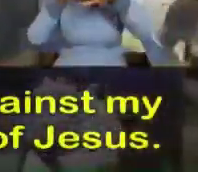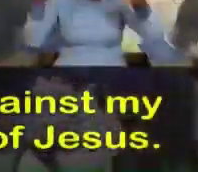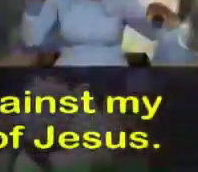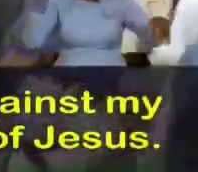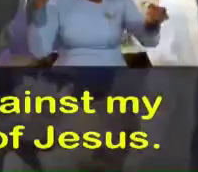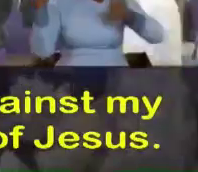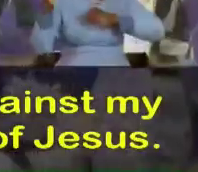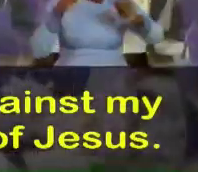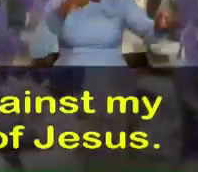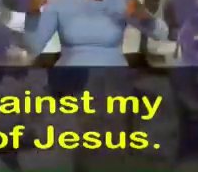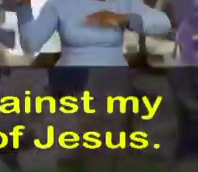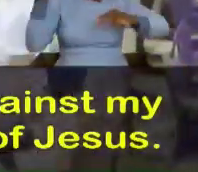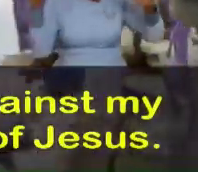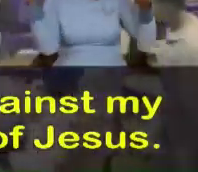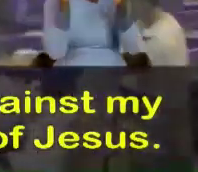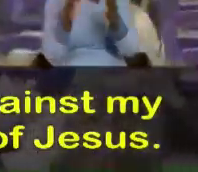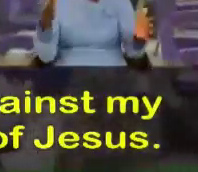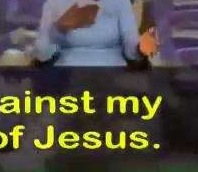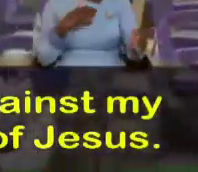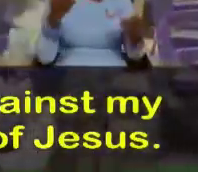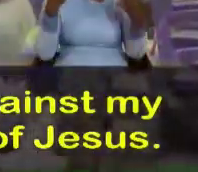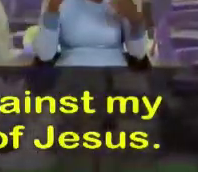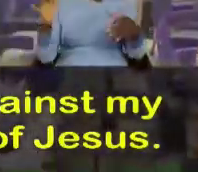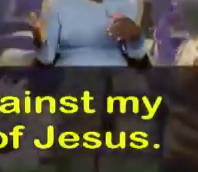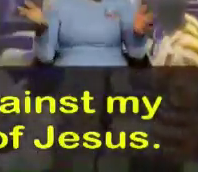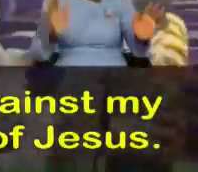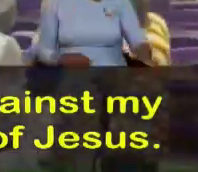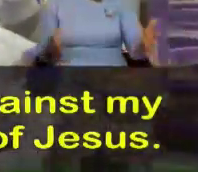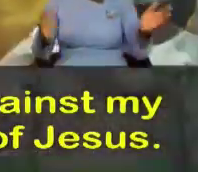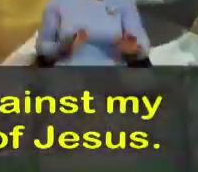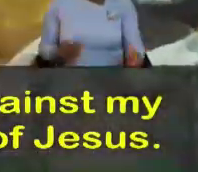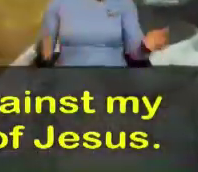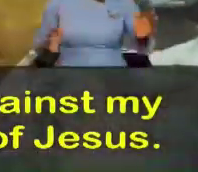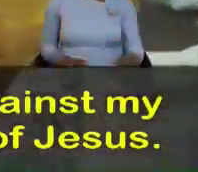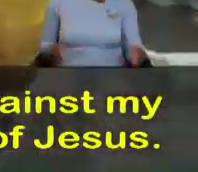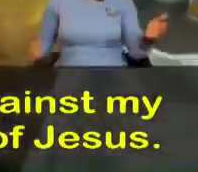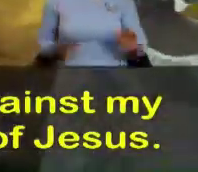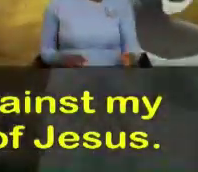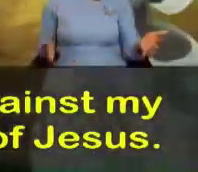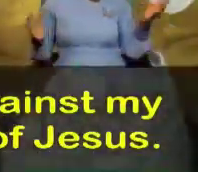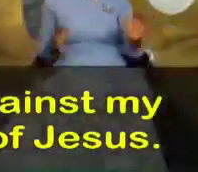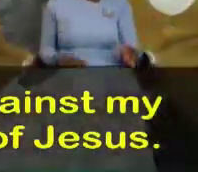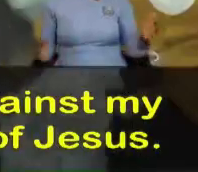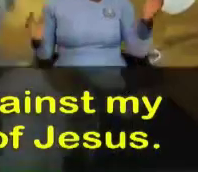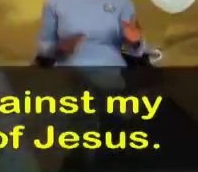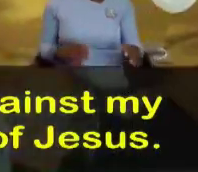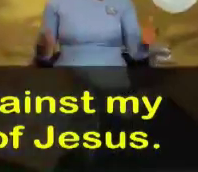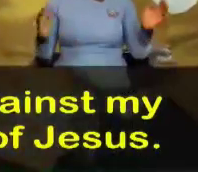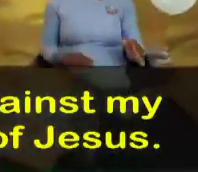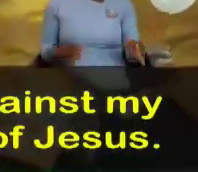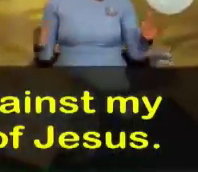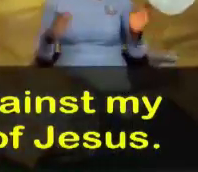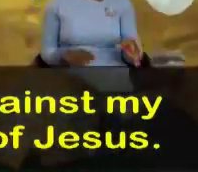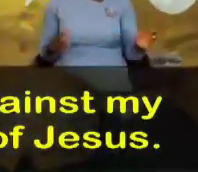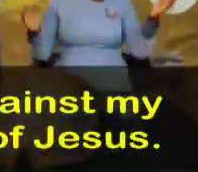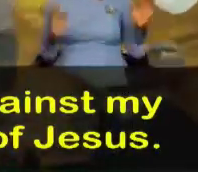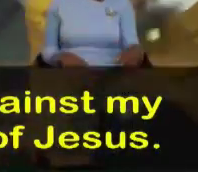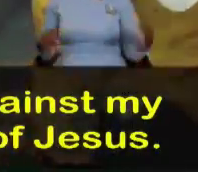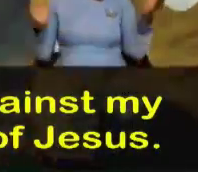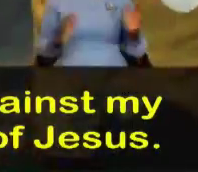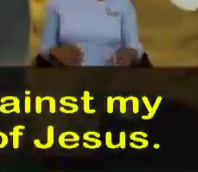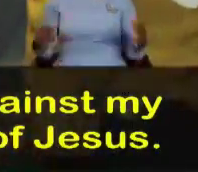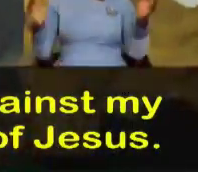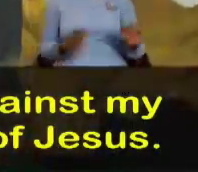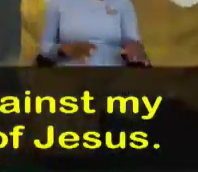Powers calling for war against my destiny. Command them to die now in the name of